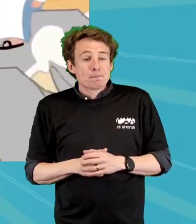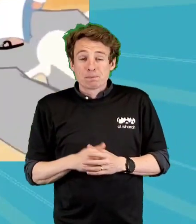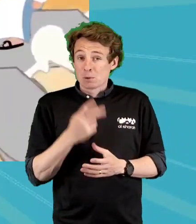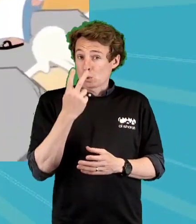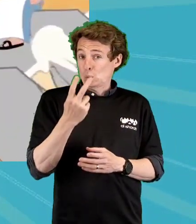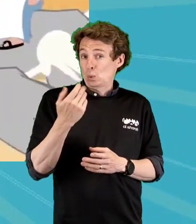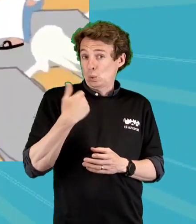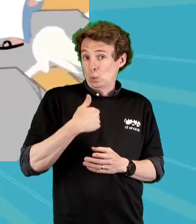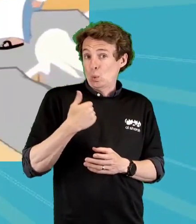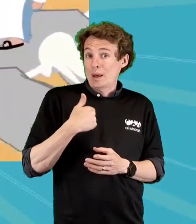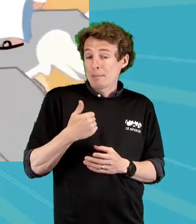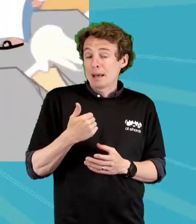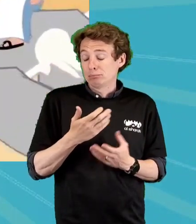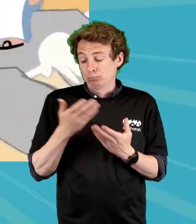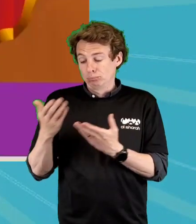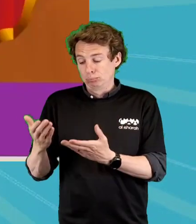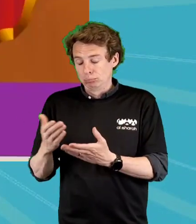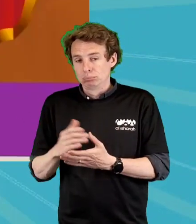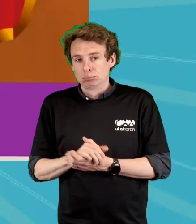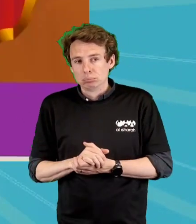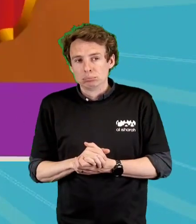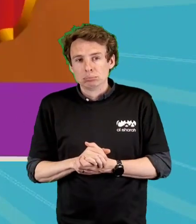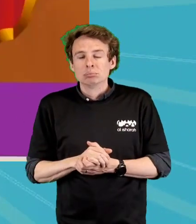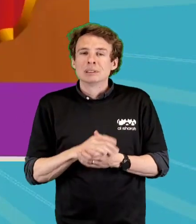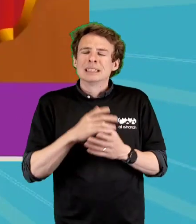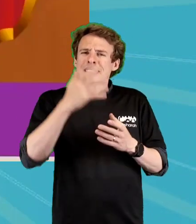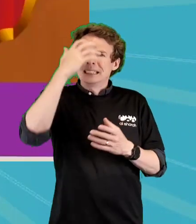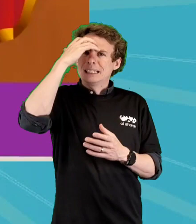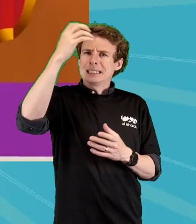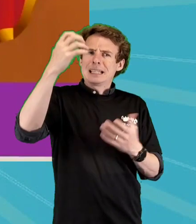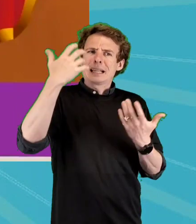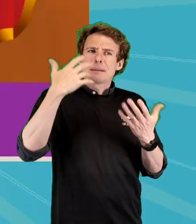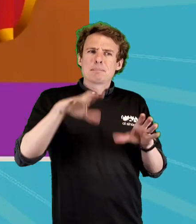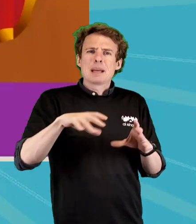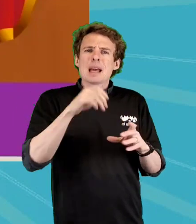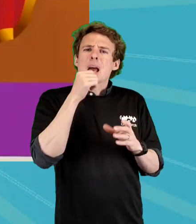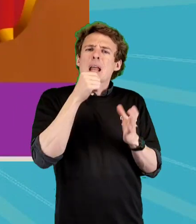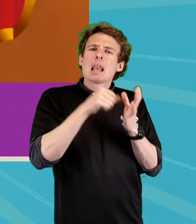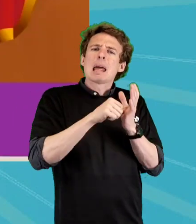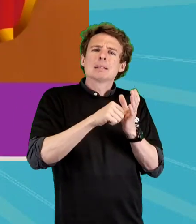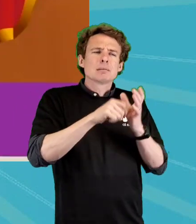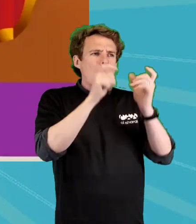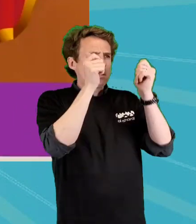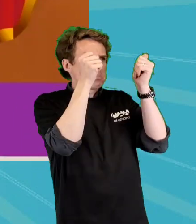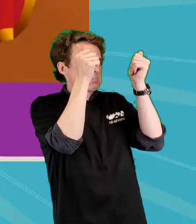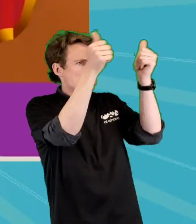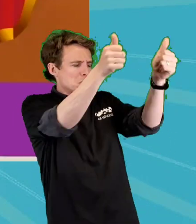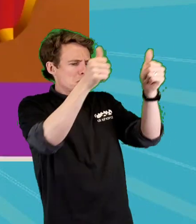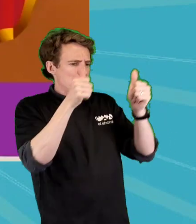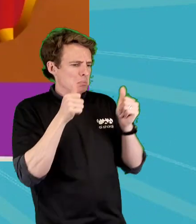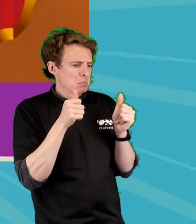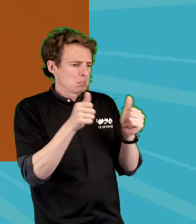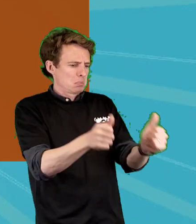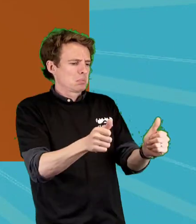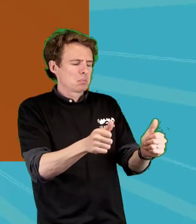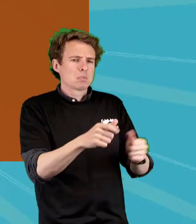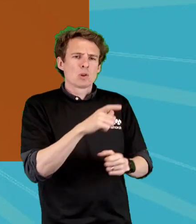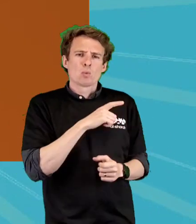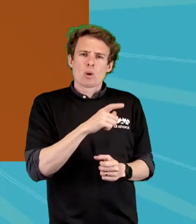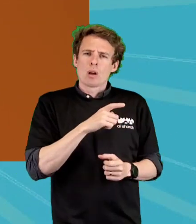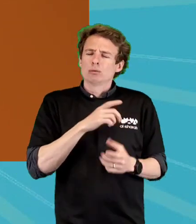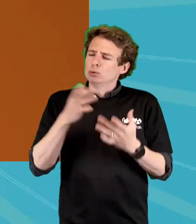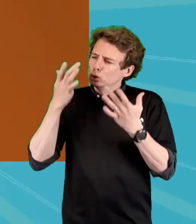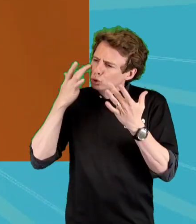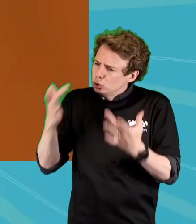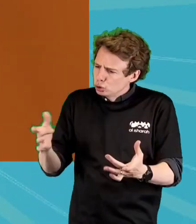the king sent 2 women. The king saved the Prophet's letter in a very special place